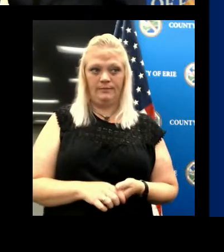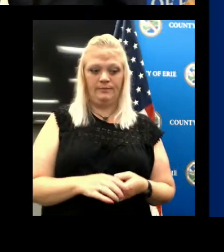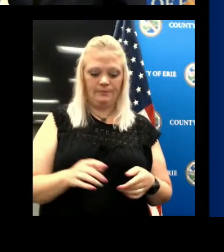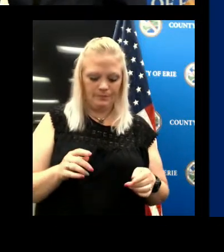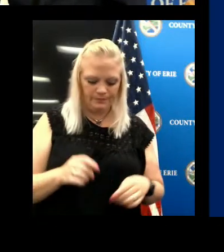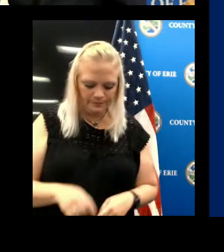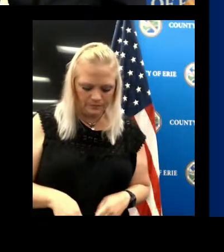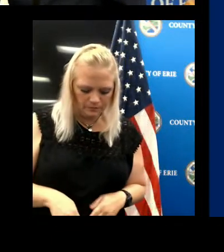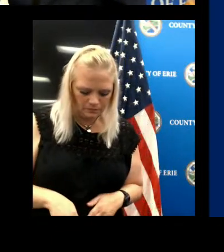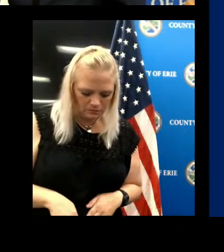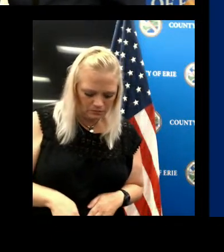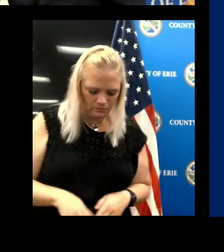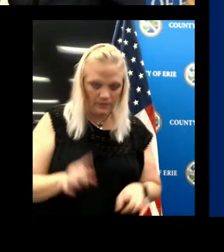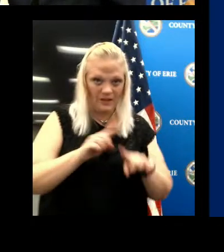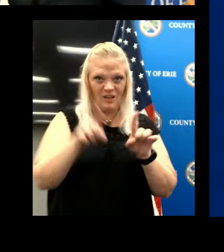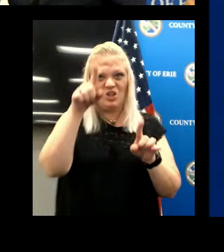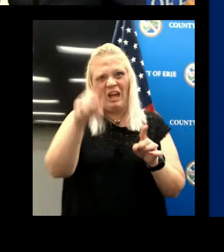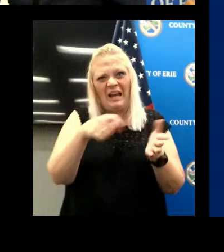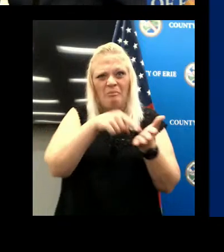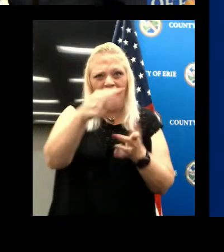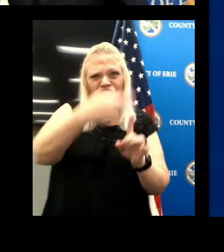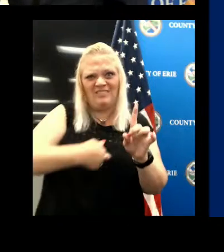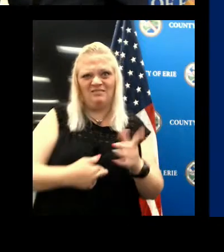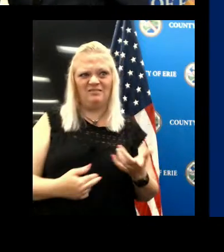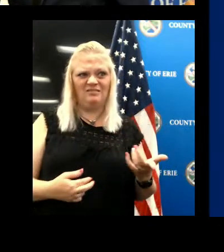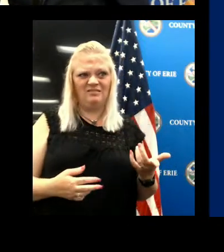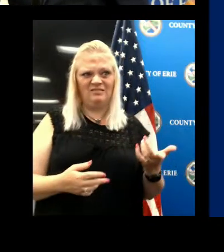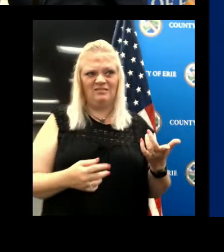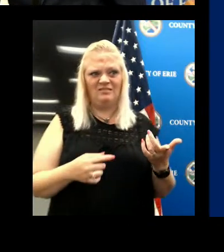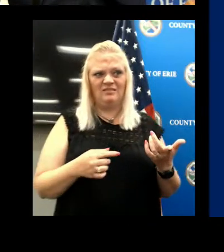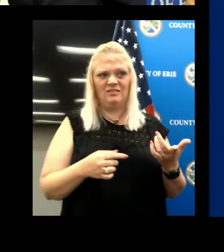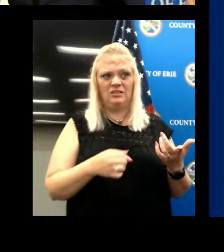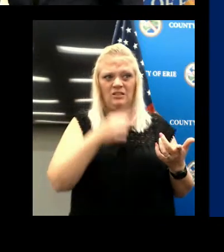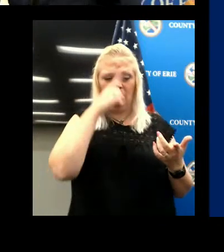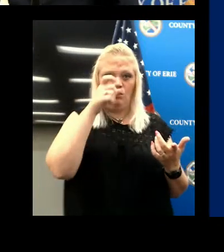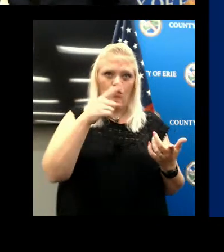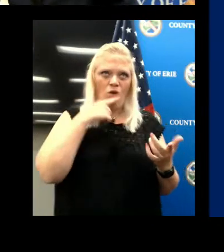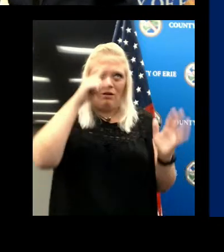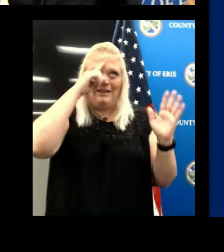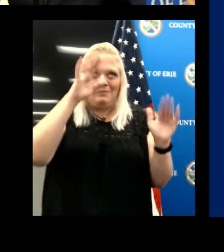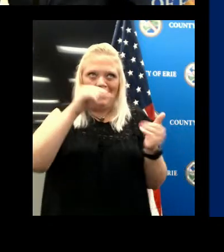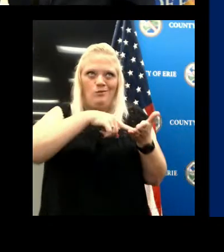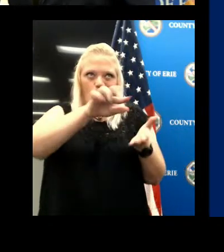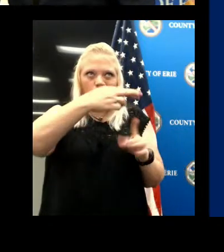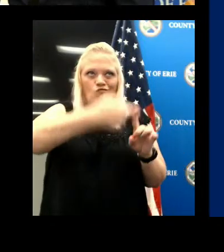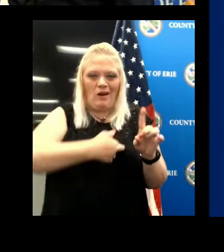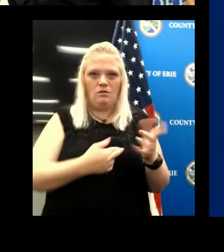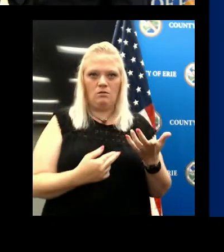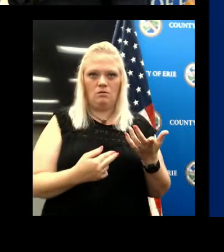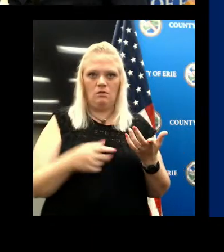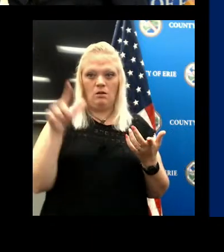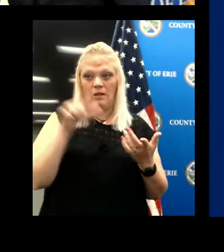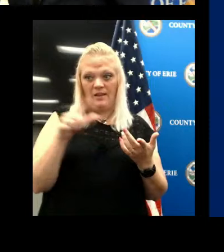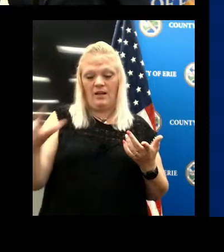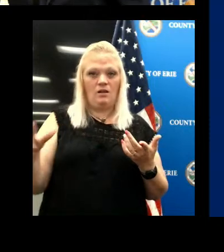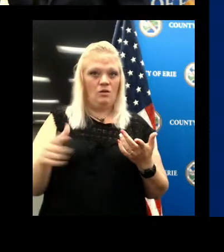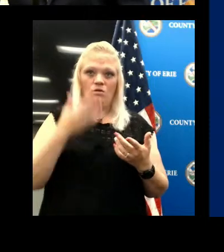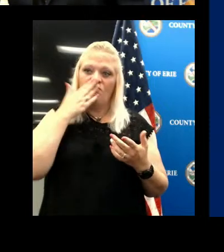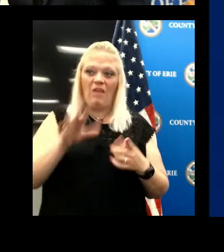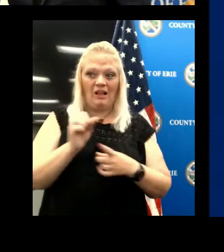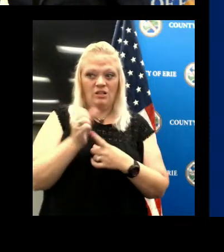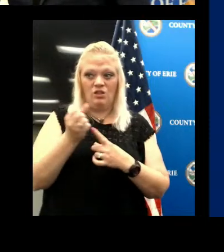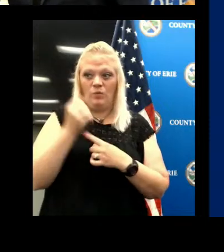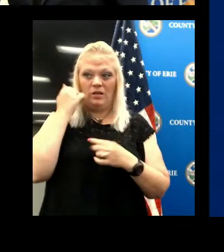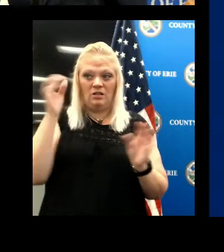But you have to pay your rent because you are expected to pay your rent. You're putting landlords in a bad